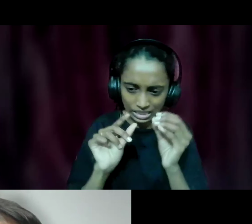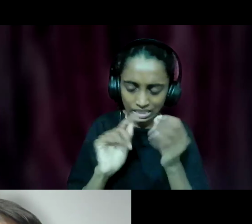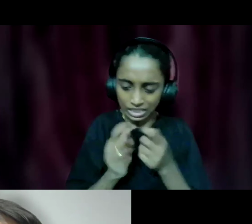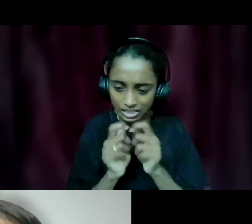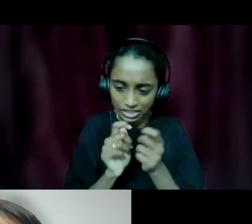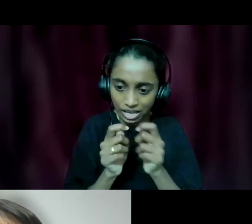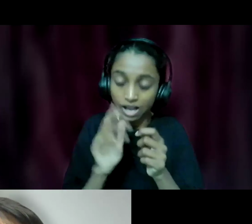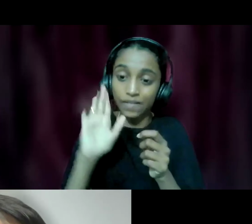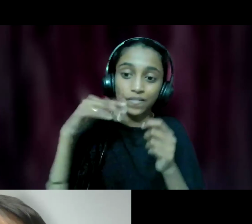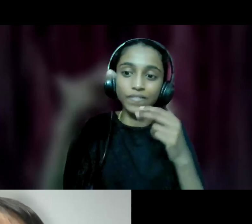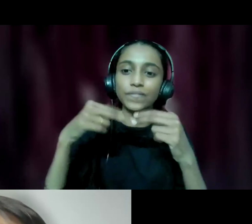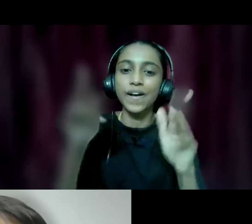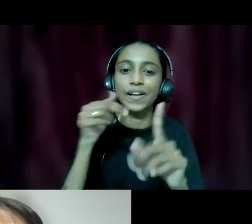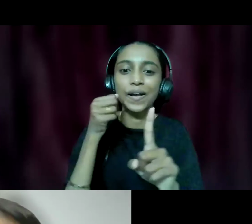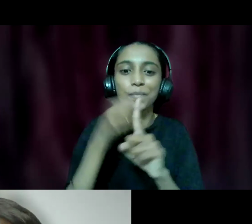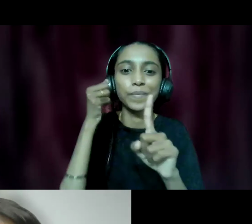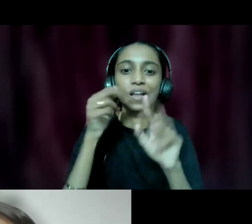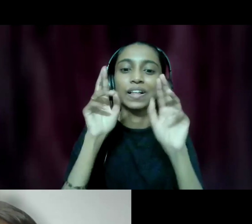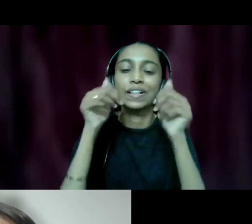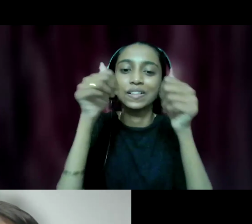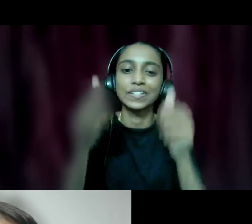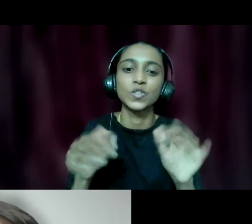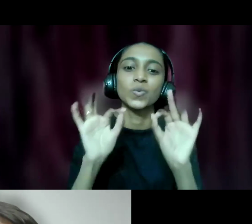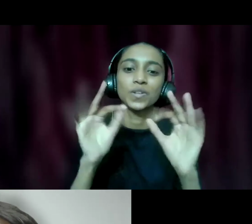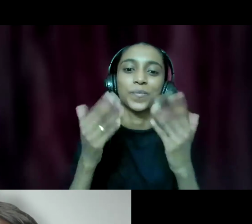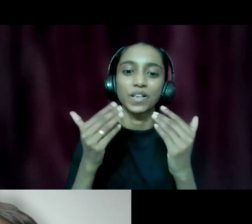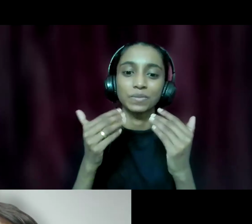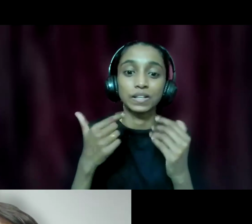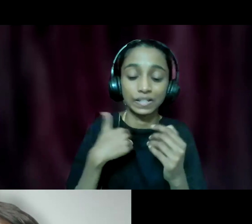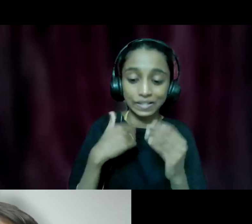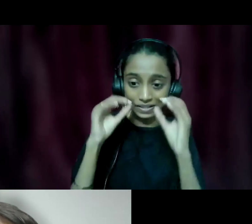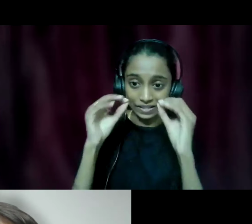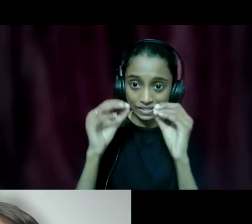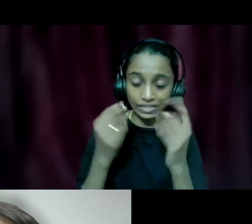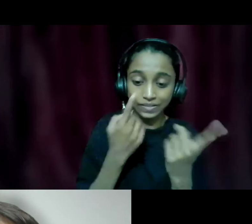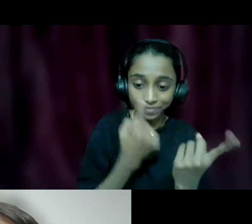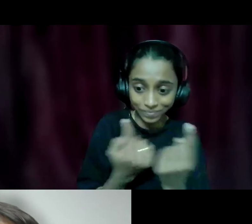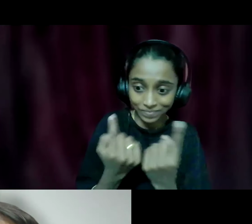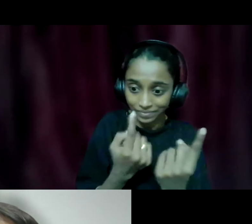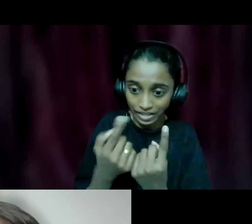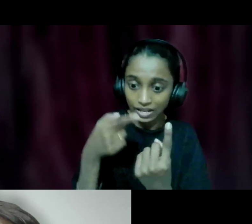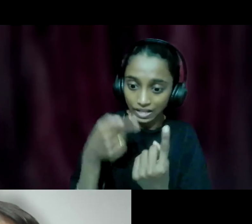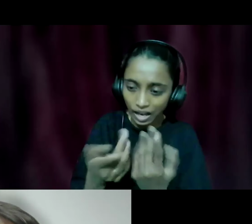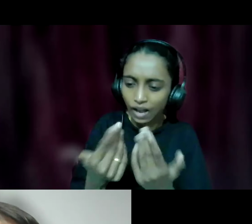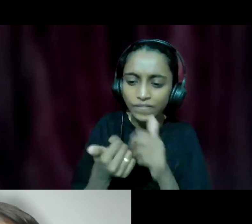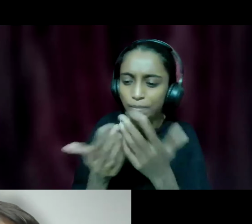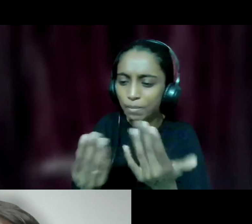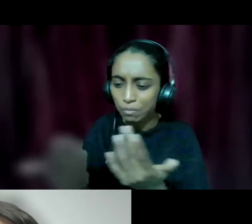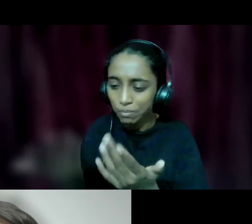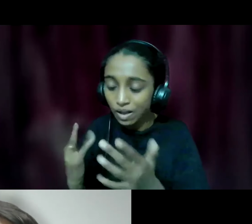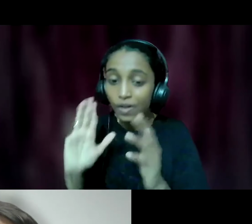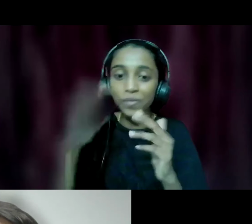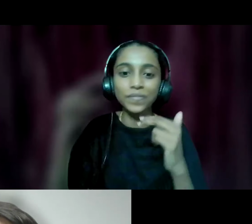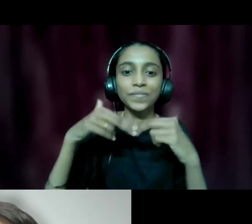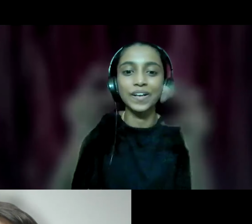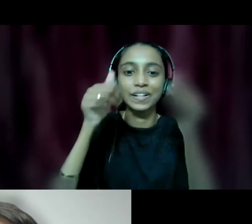final results, because the adjustment during the teaching would ultimately lead to good final results.